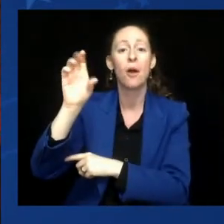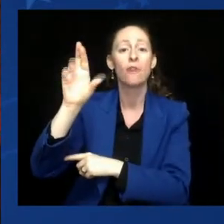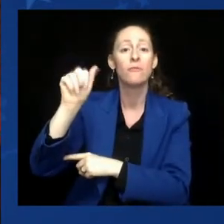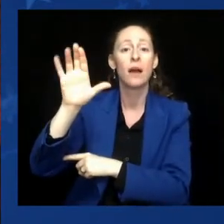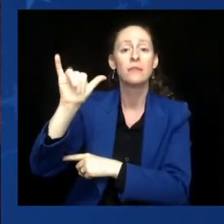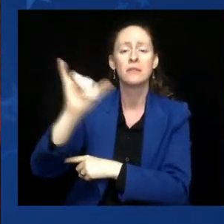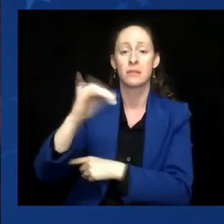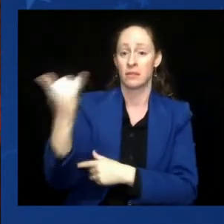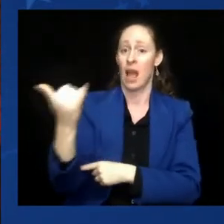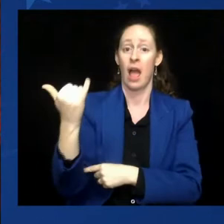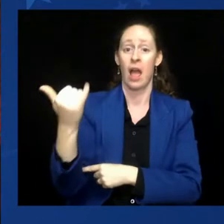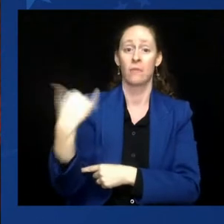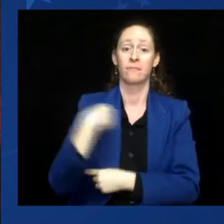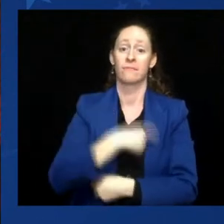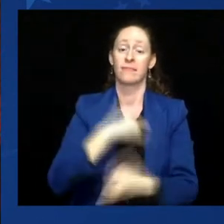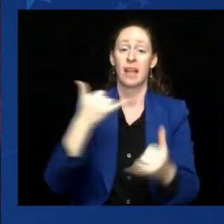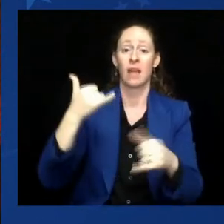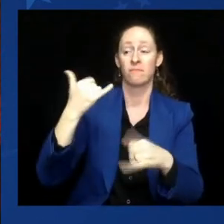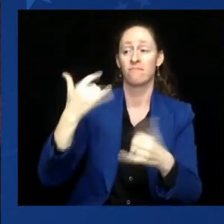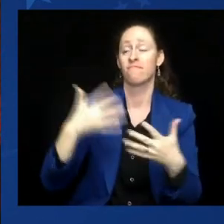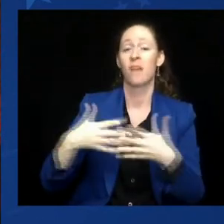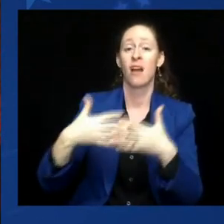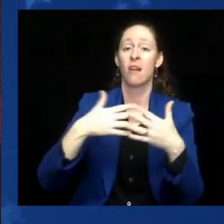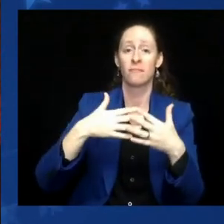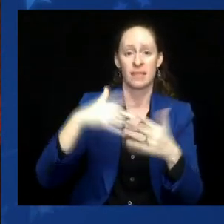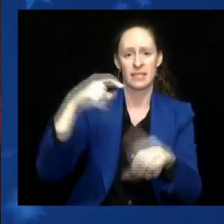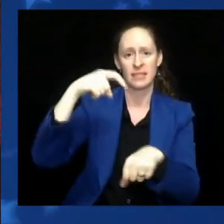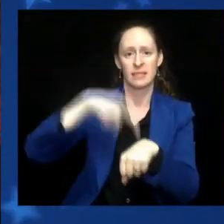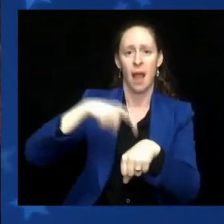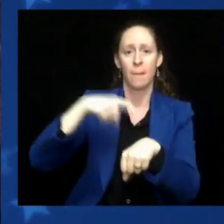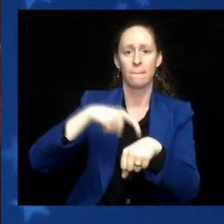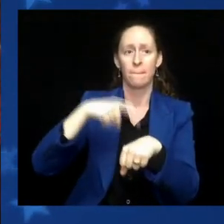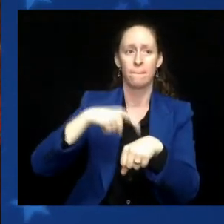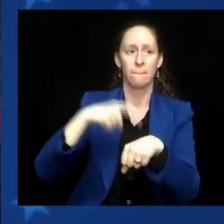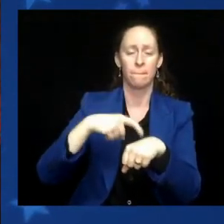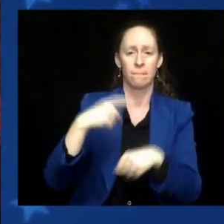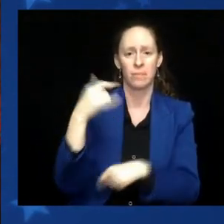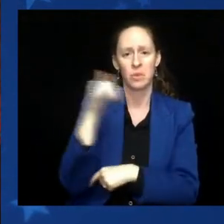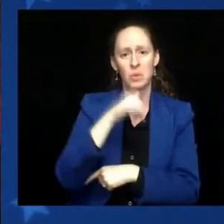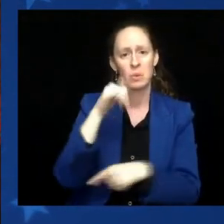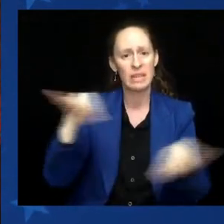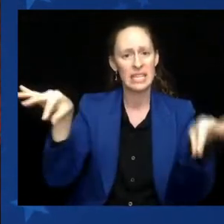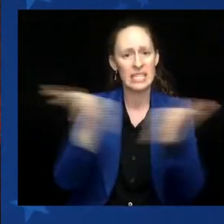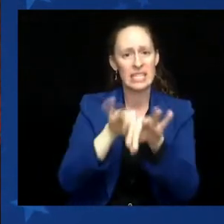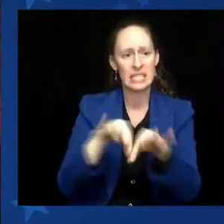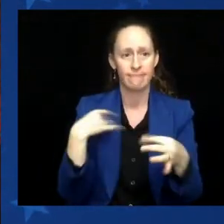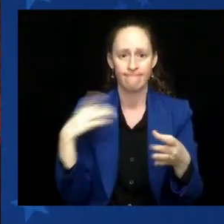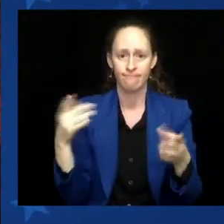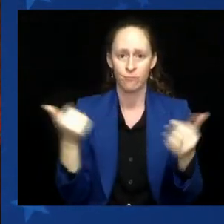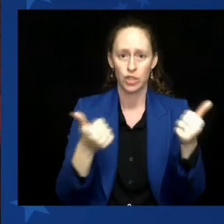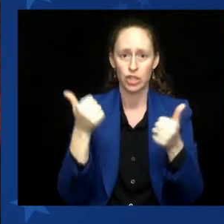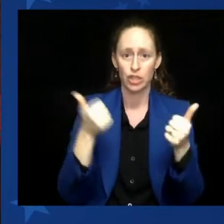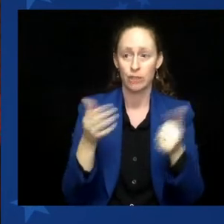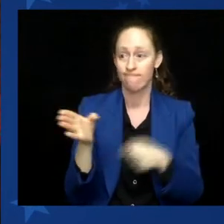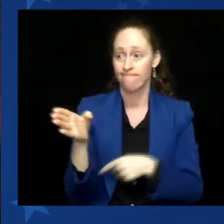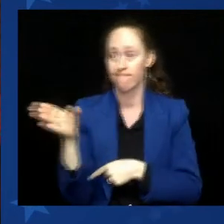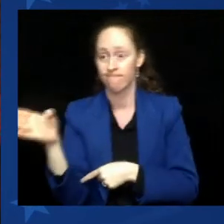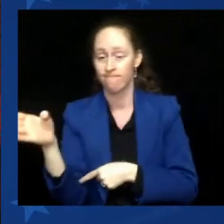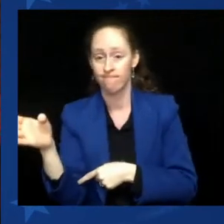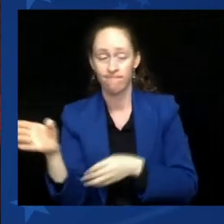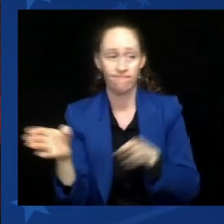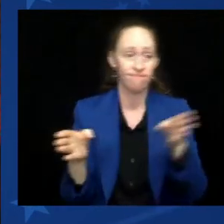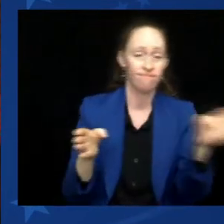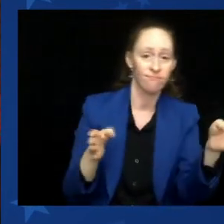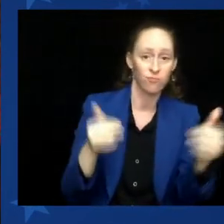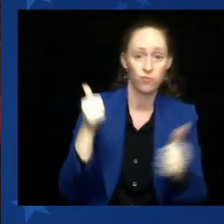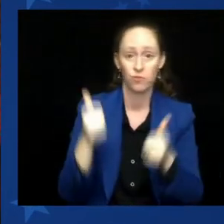the shape of everything that's to come after. And now, America must choose to